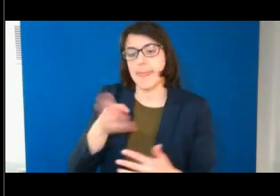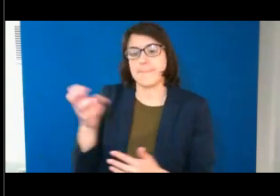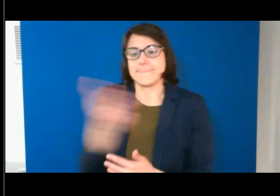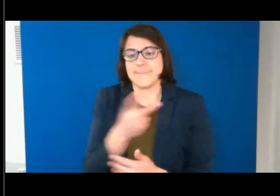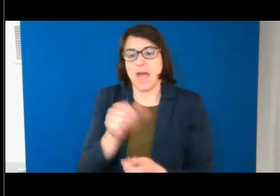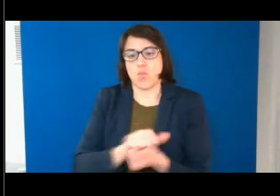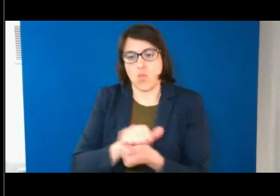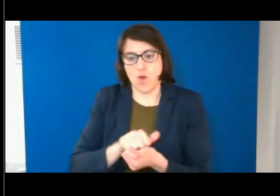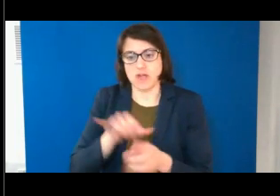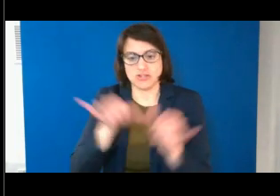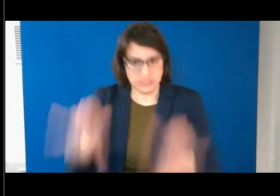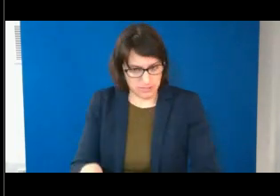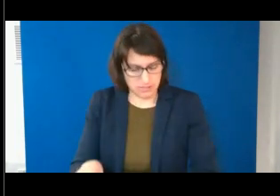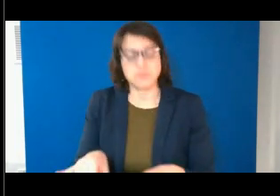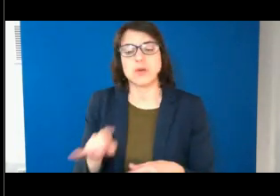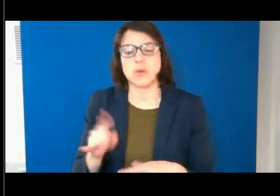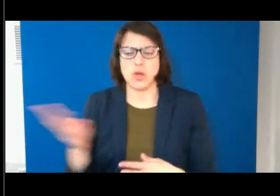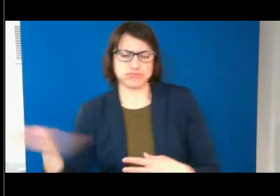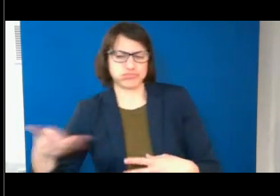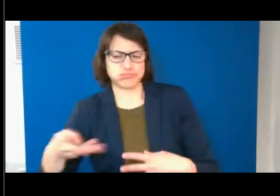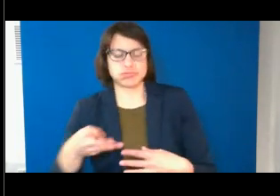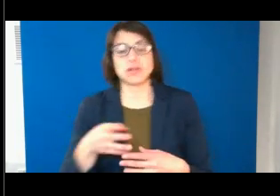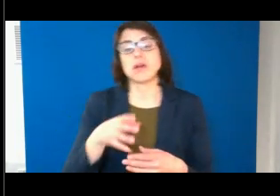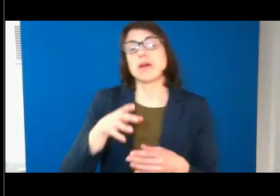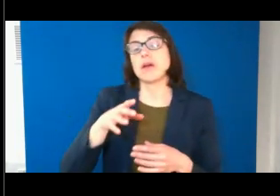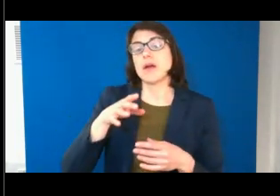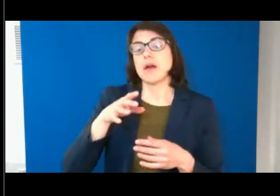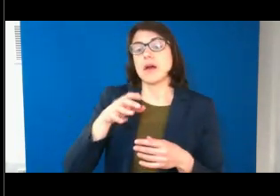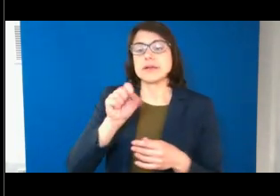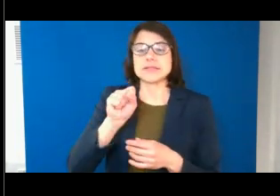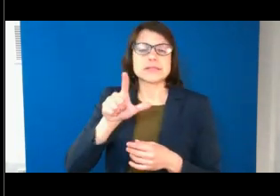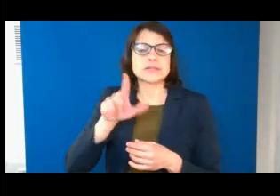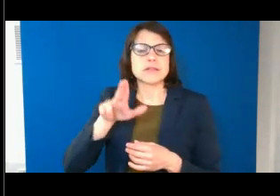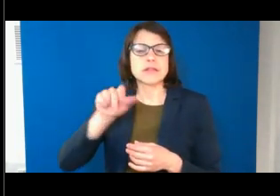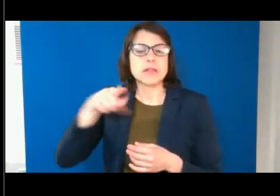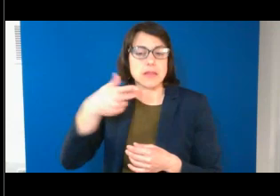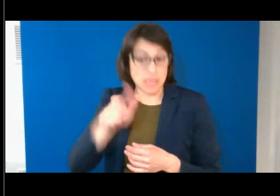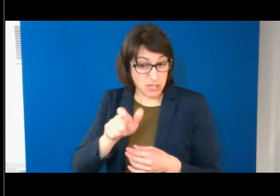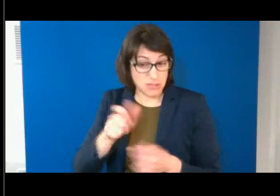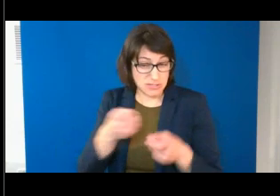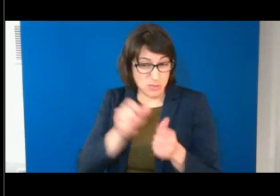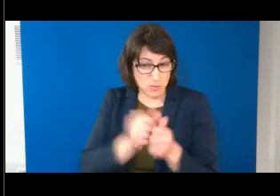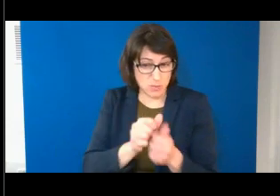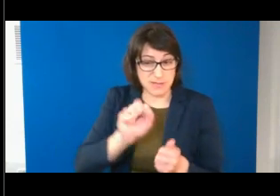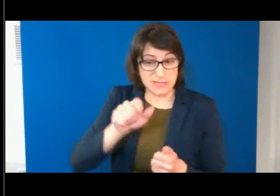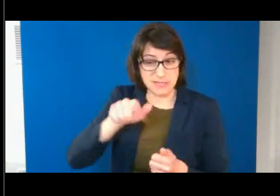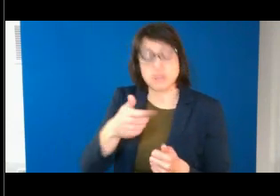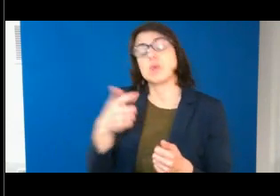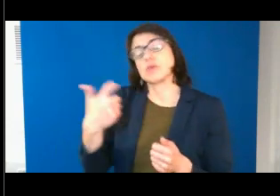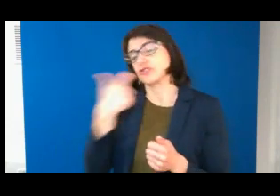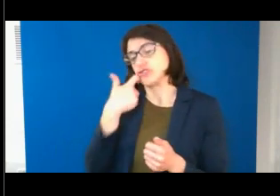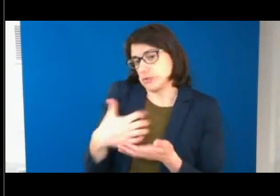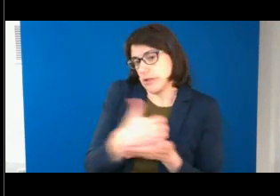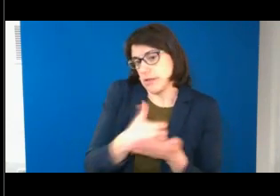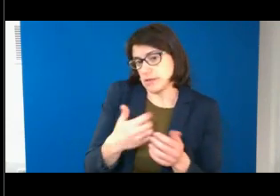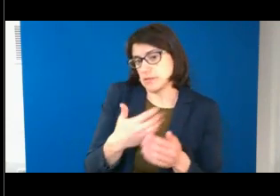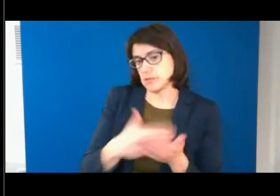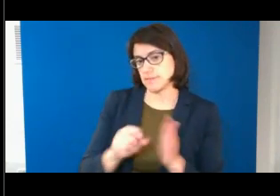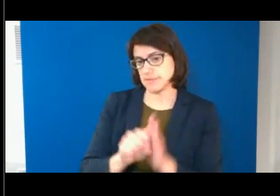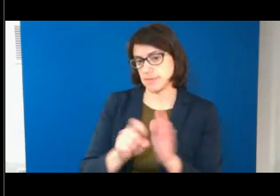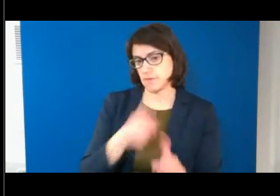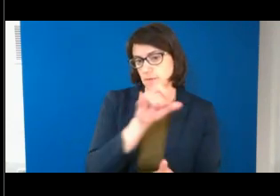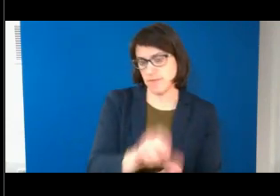but a very concentrated, basically sludge that comes out. And we just collected our first couple samples from that. And the issue is also, what do we